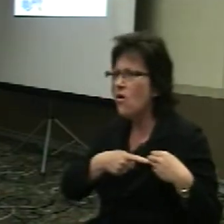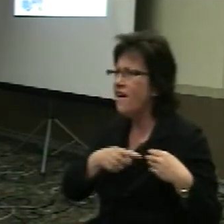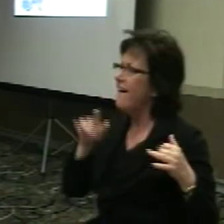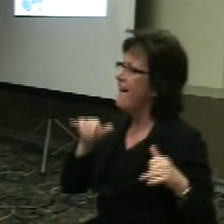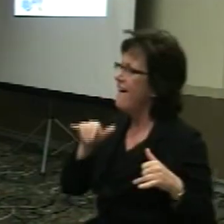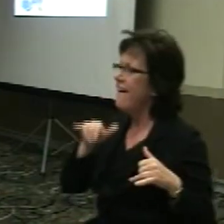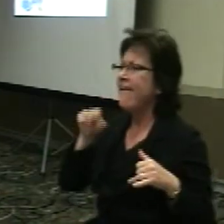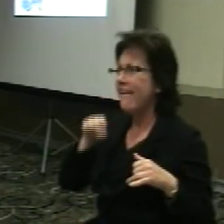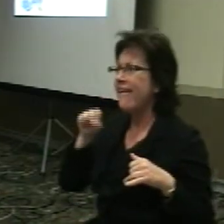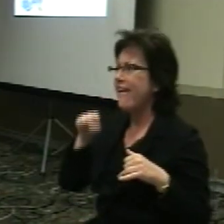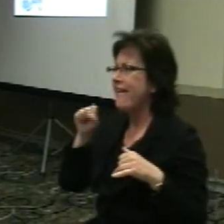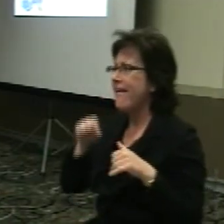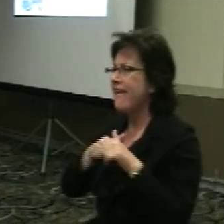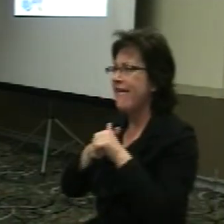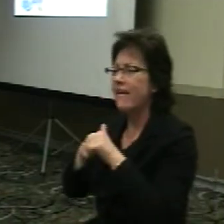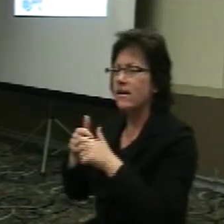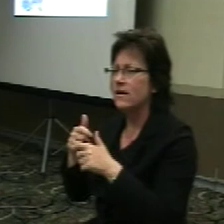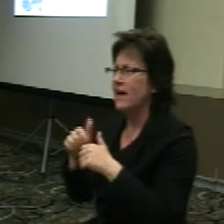how likely is that?